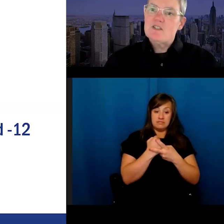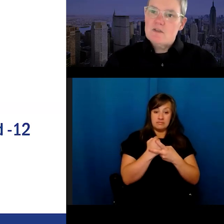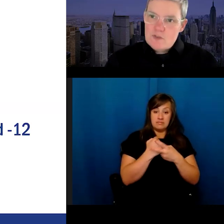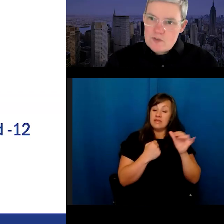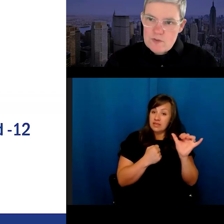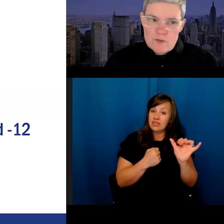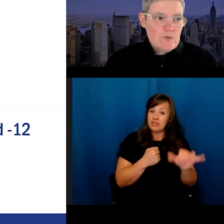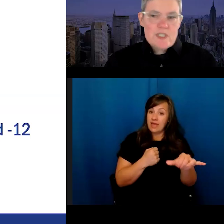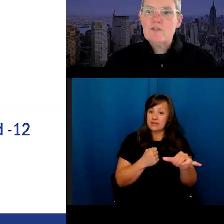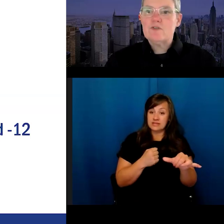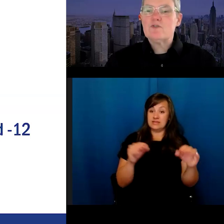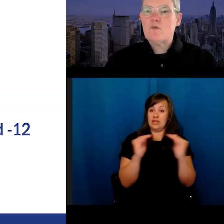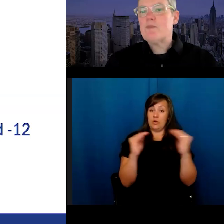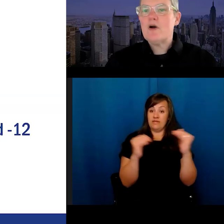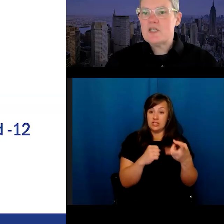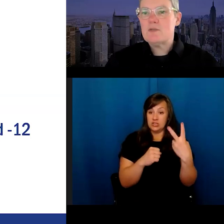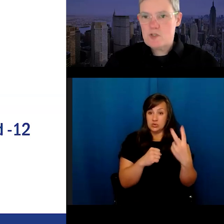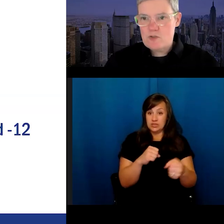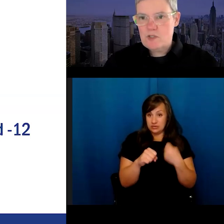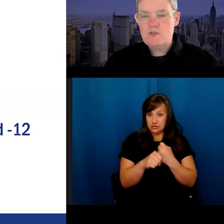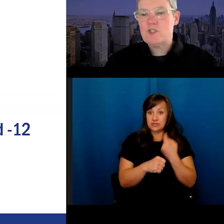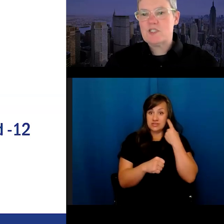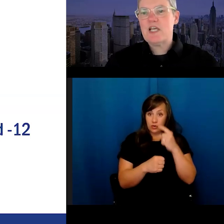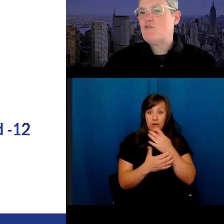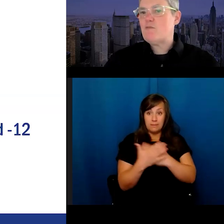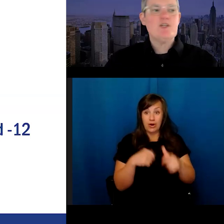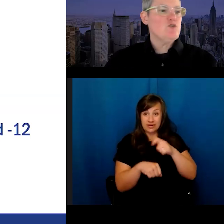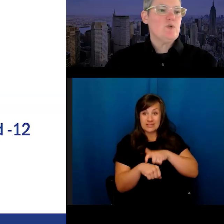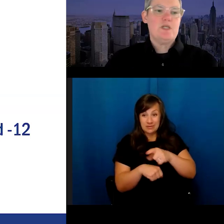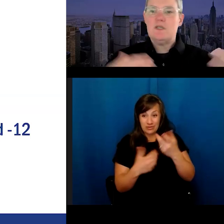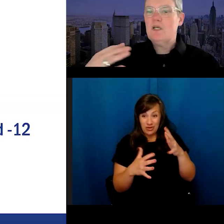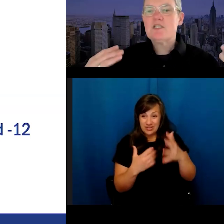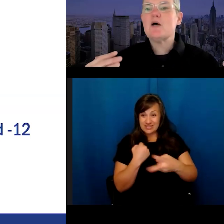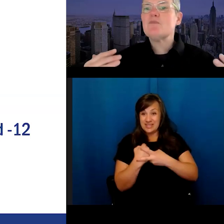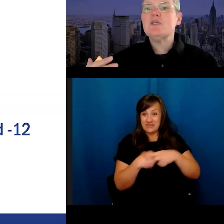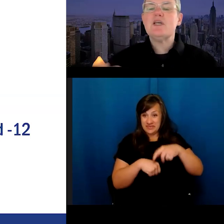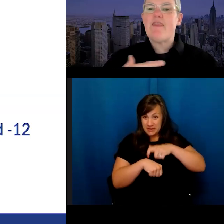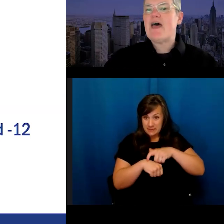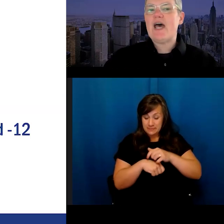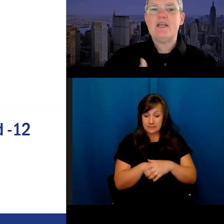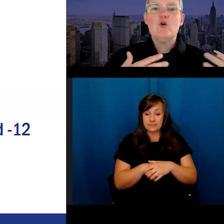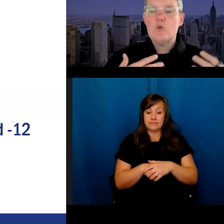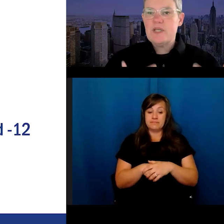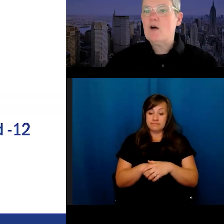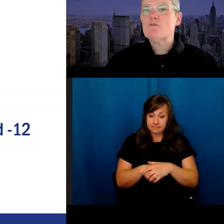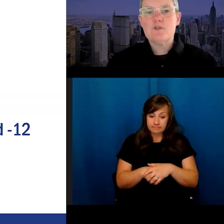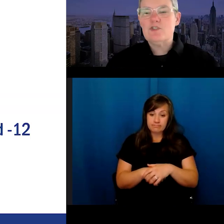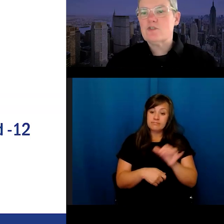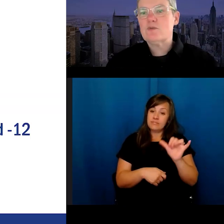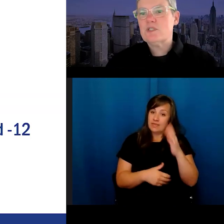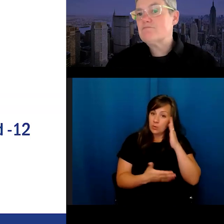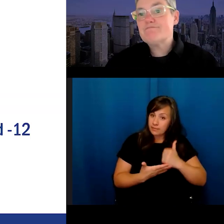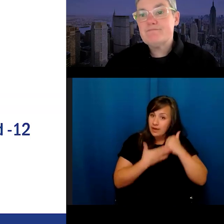That's 2 years for a part-time student you just saved by doing something that will be